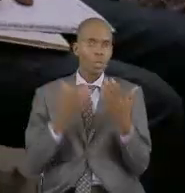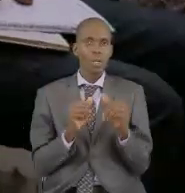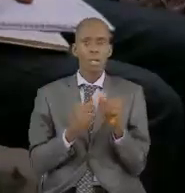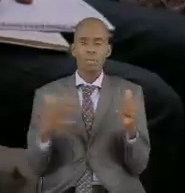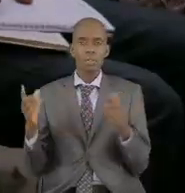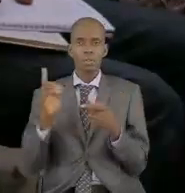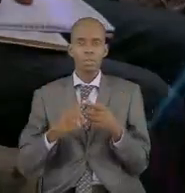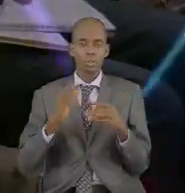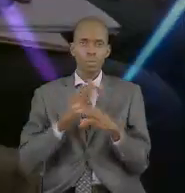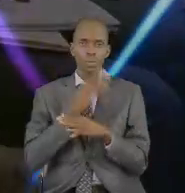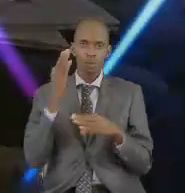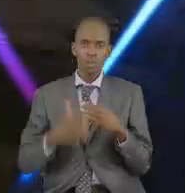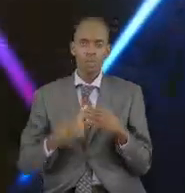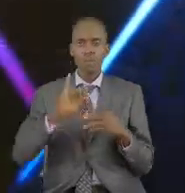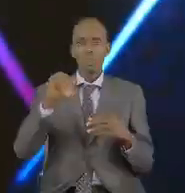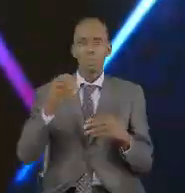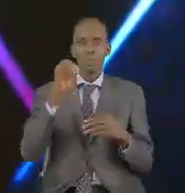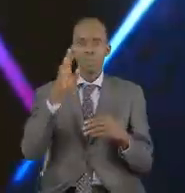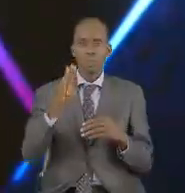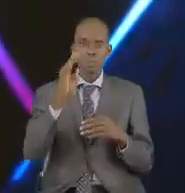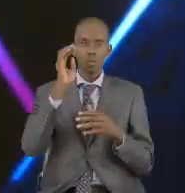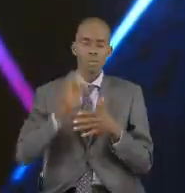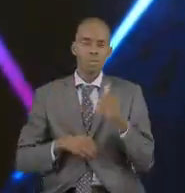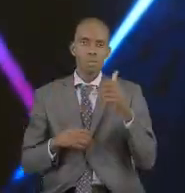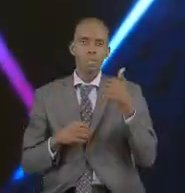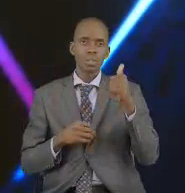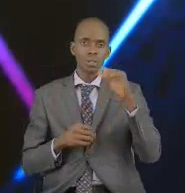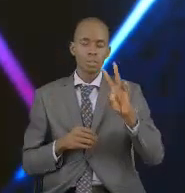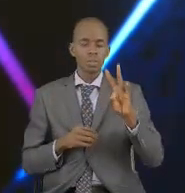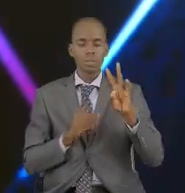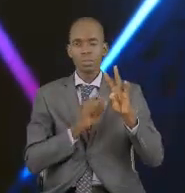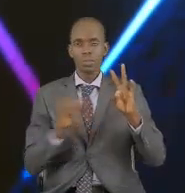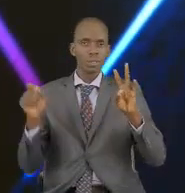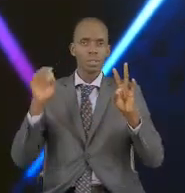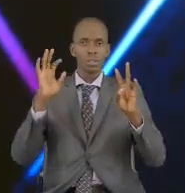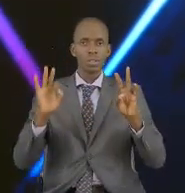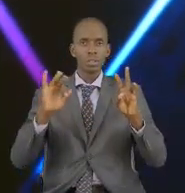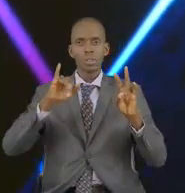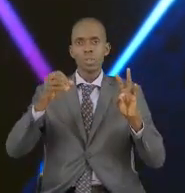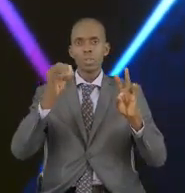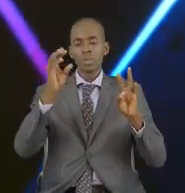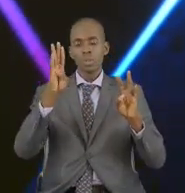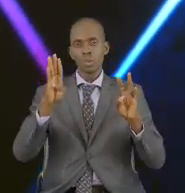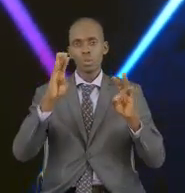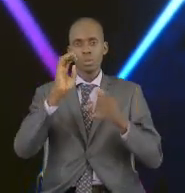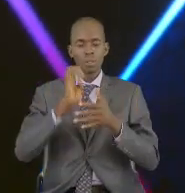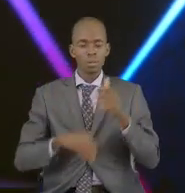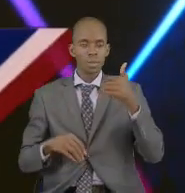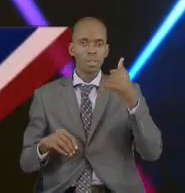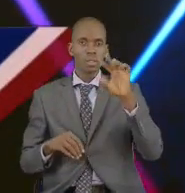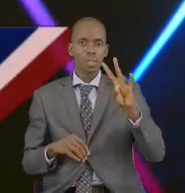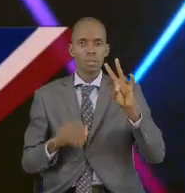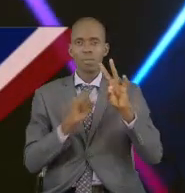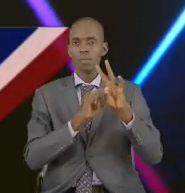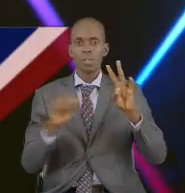Job chapter 17, verse 9. Job chapter 17, we're looking